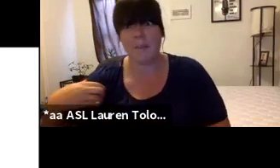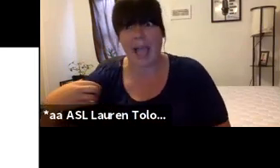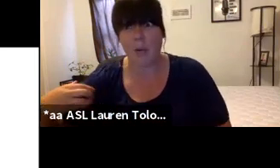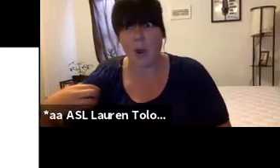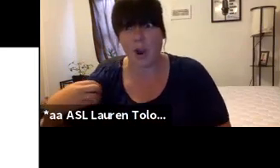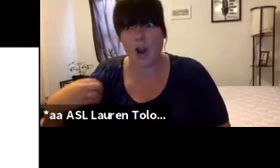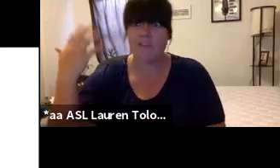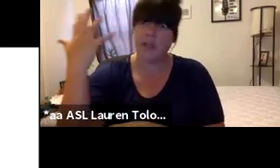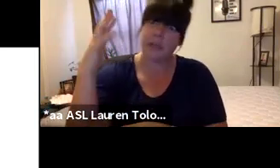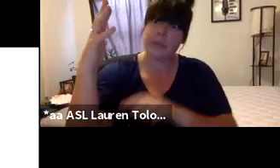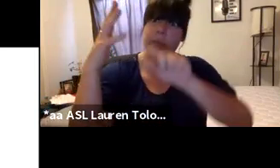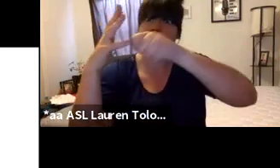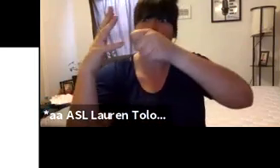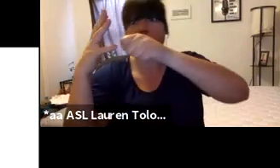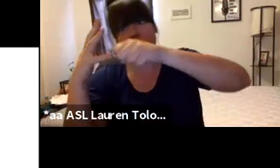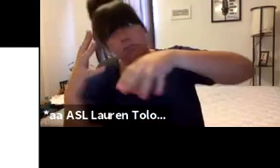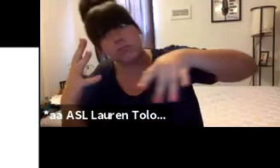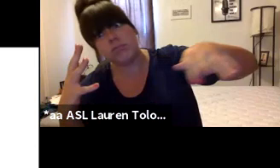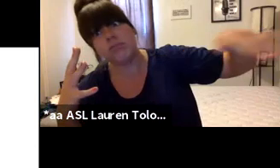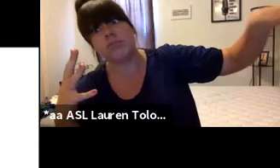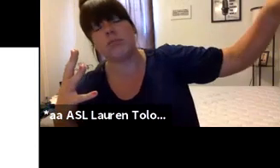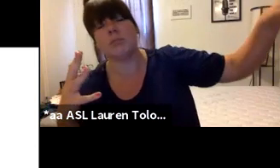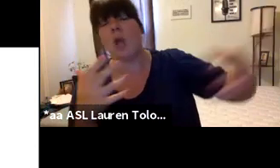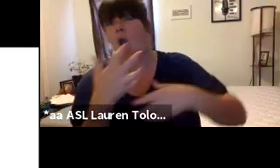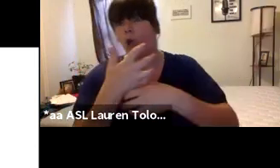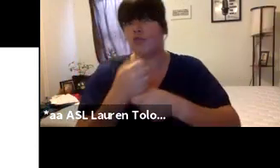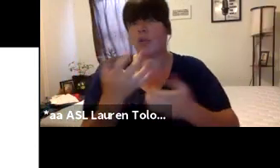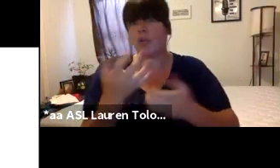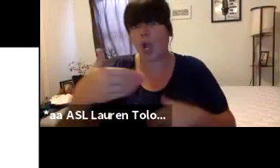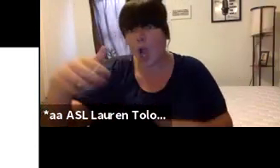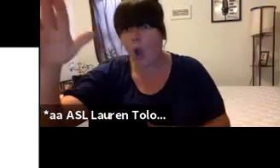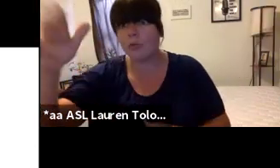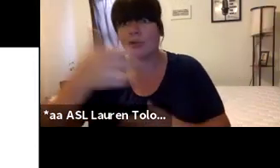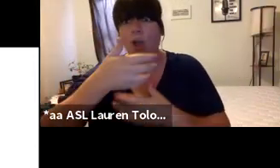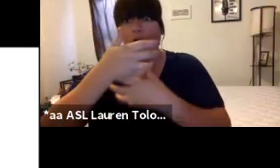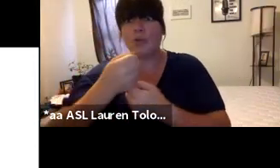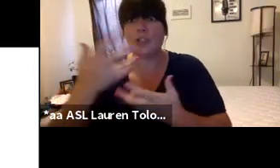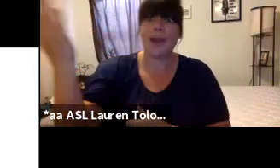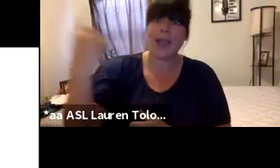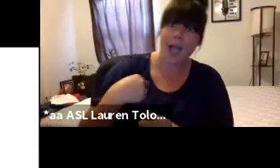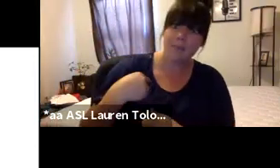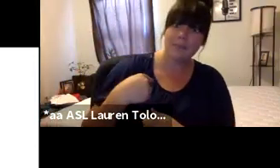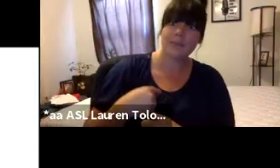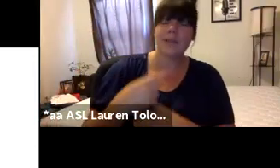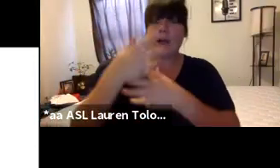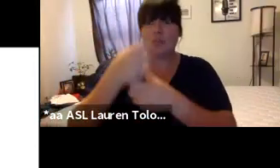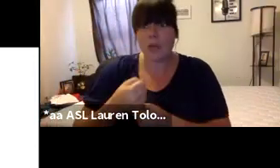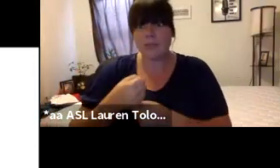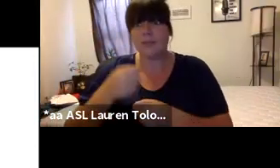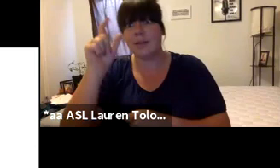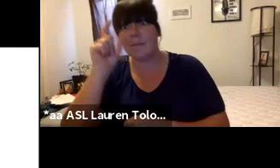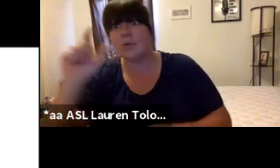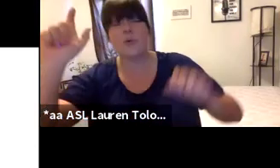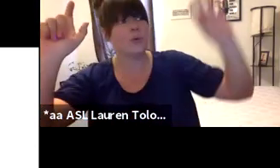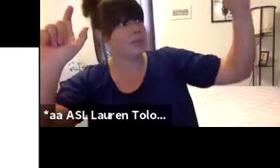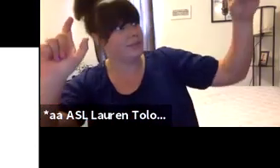limb. Trust what goes, trust what comes, trust the rhythm of the moon and sun. Trust what is